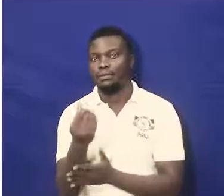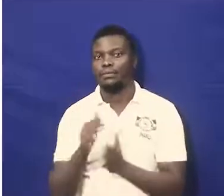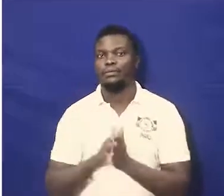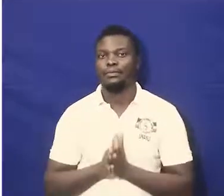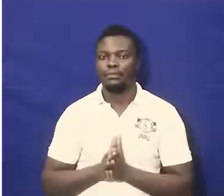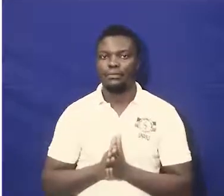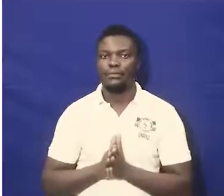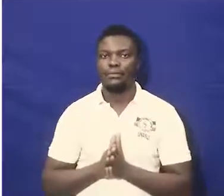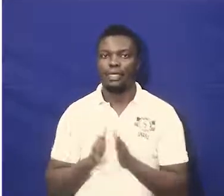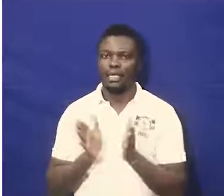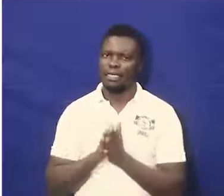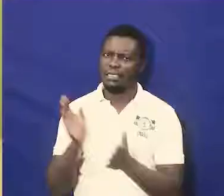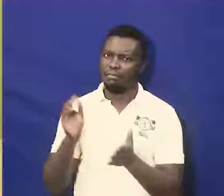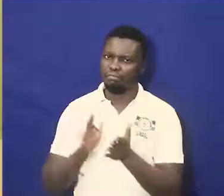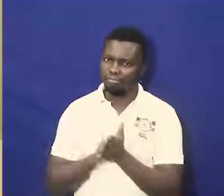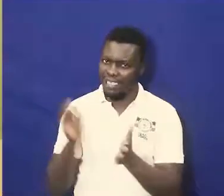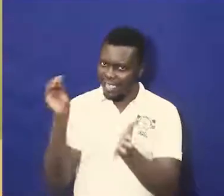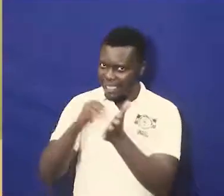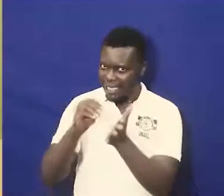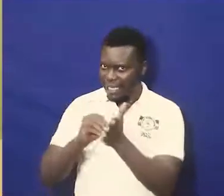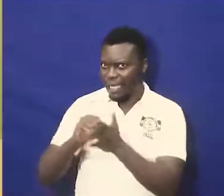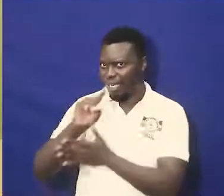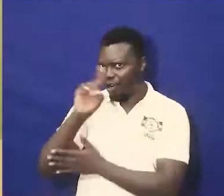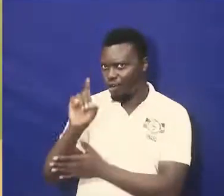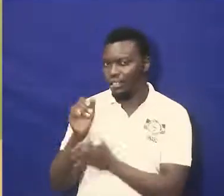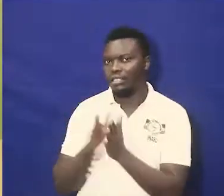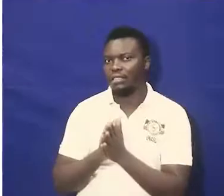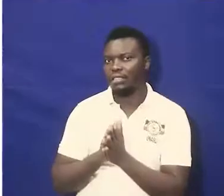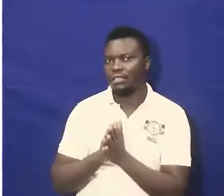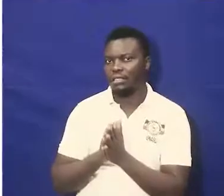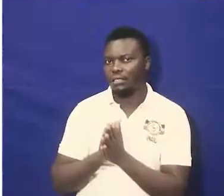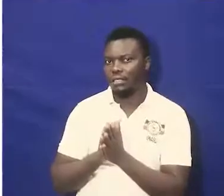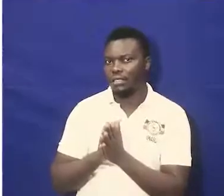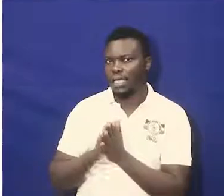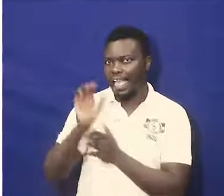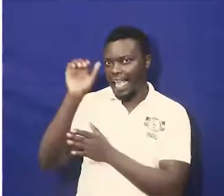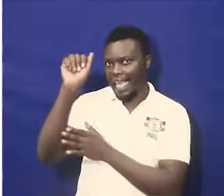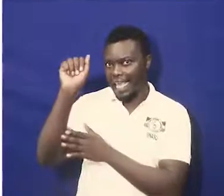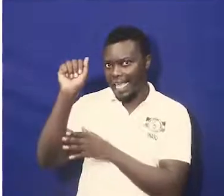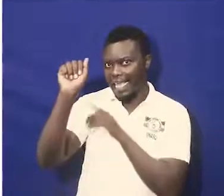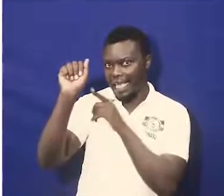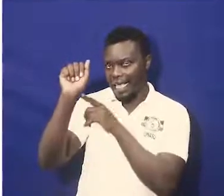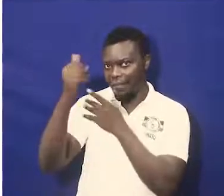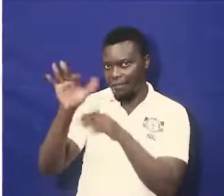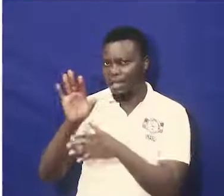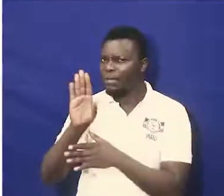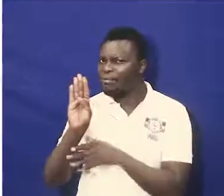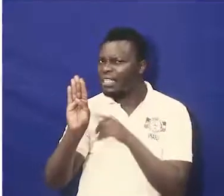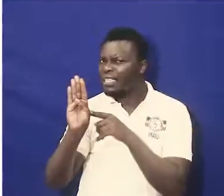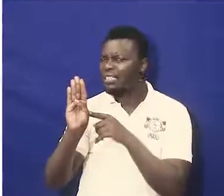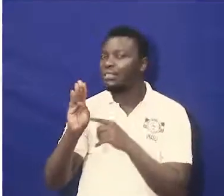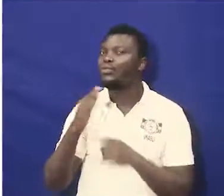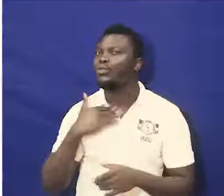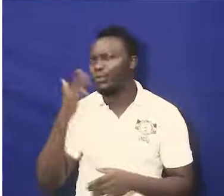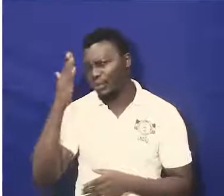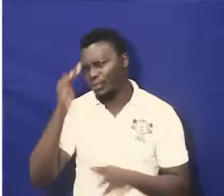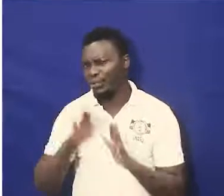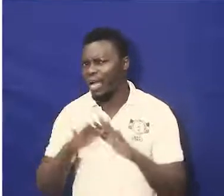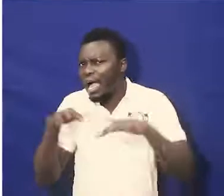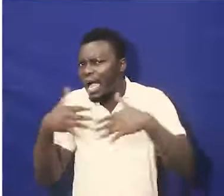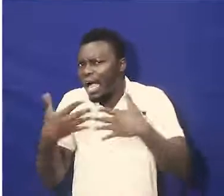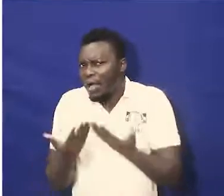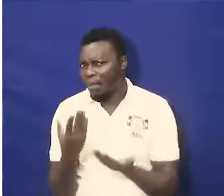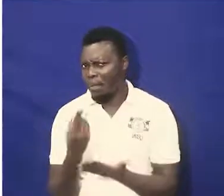Let's get back to our question again. Part B of this question is asking, how much